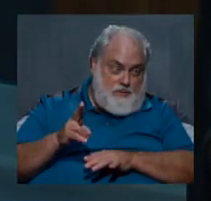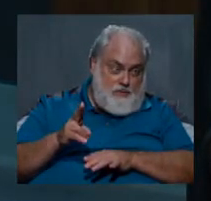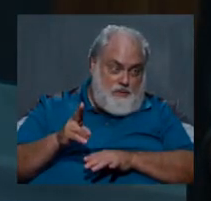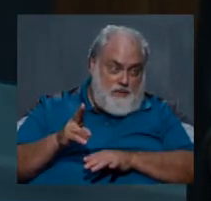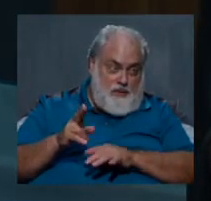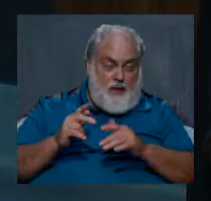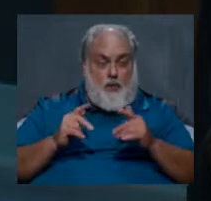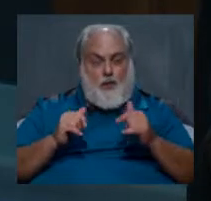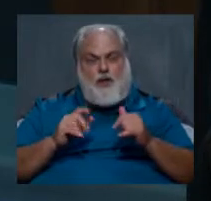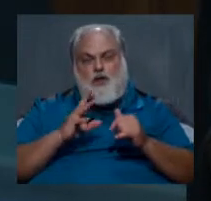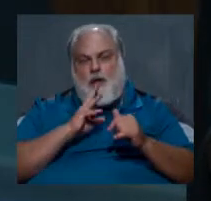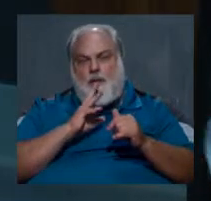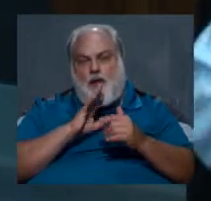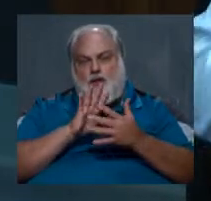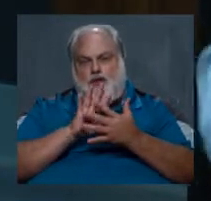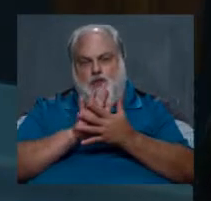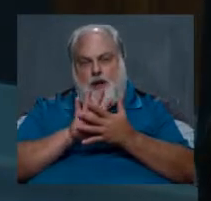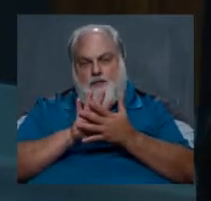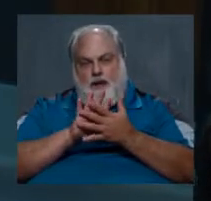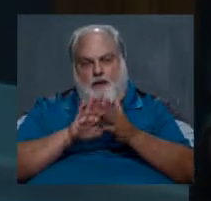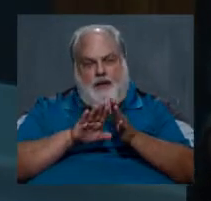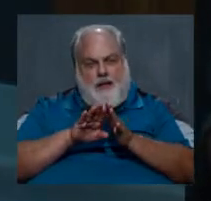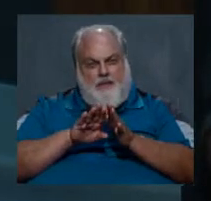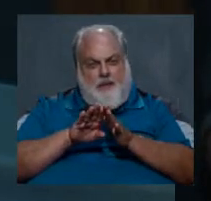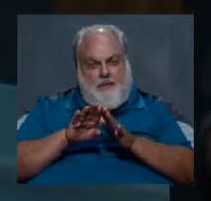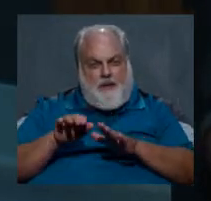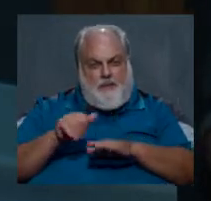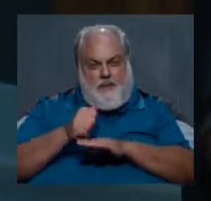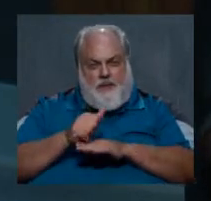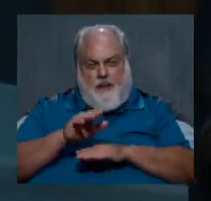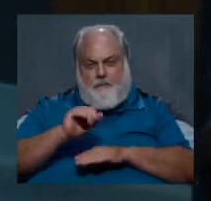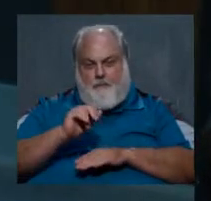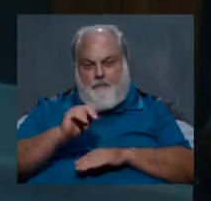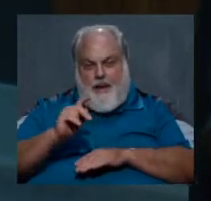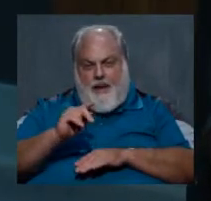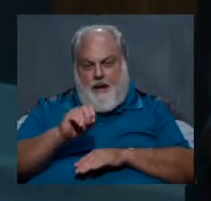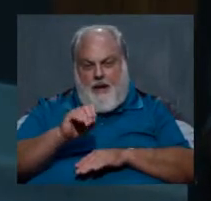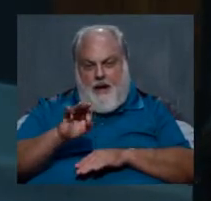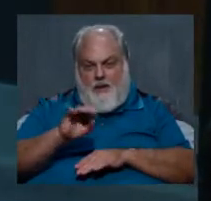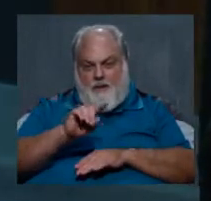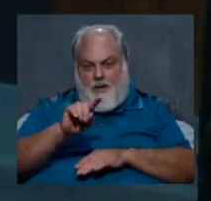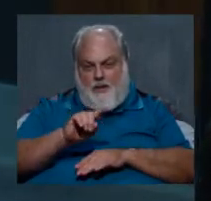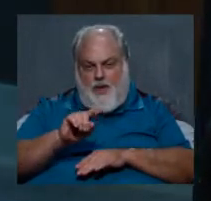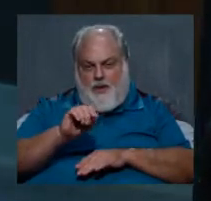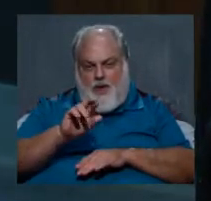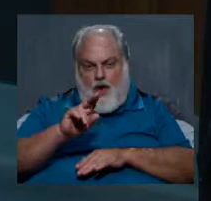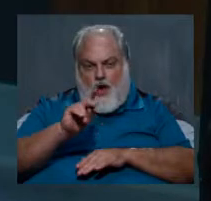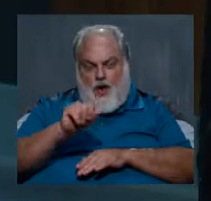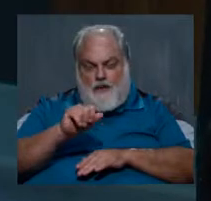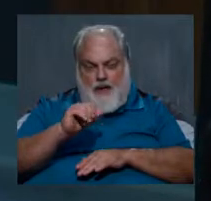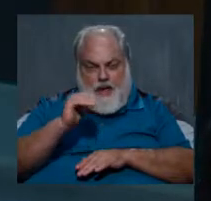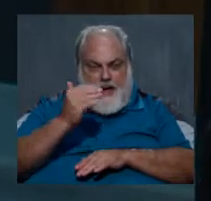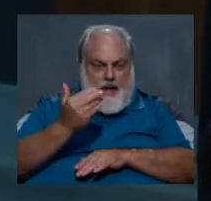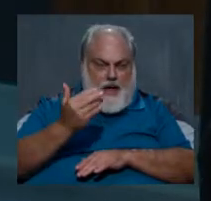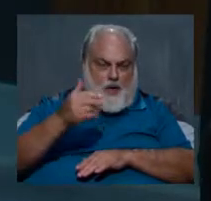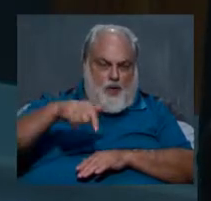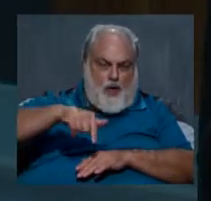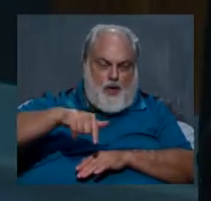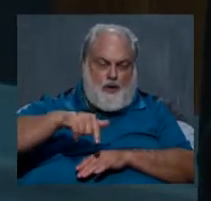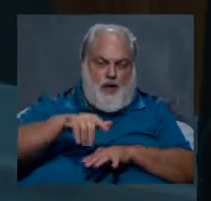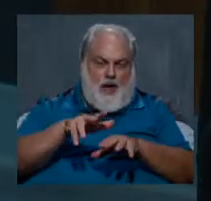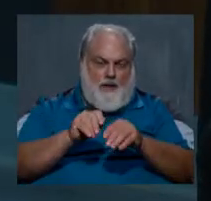when you speak of traffic, there was a development for the Bank of the Ozarks that's going to include their headquarters, a conference center, a